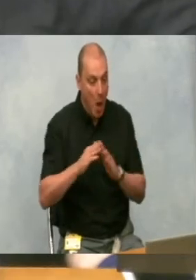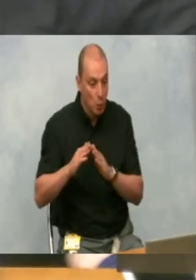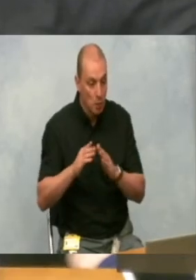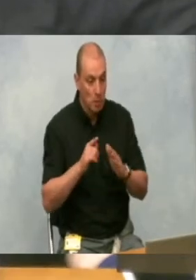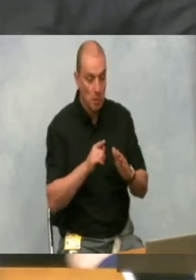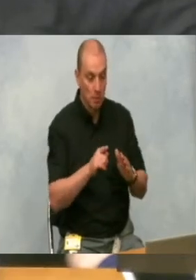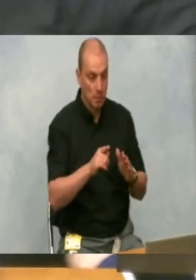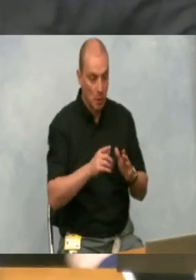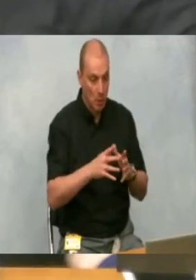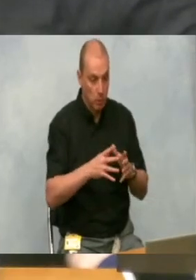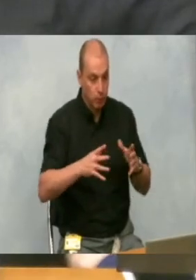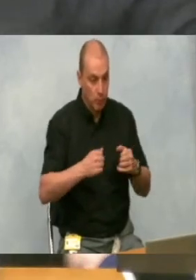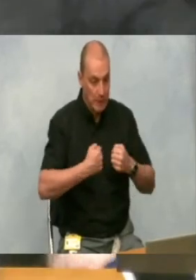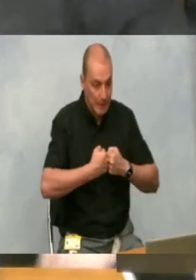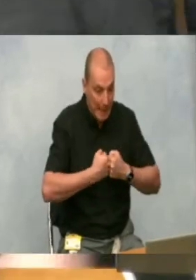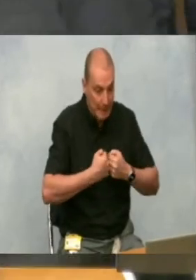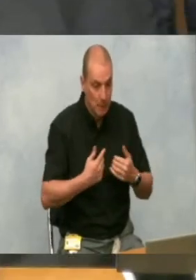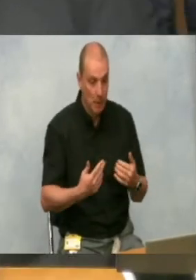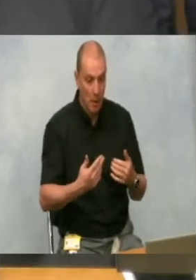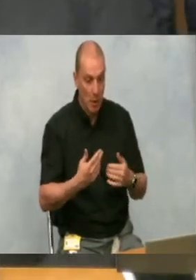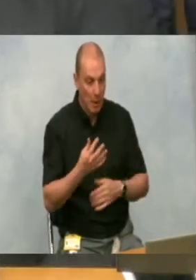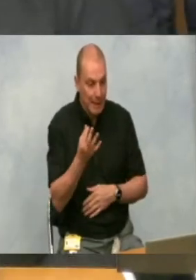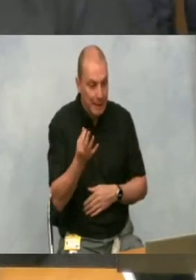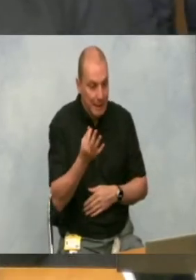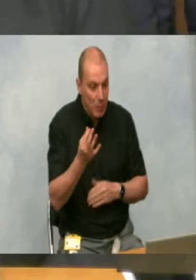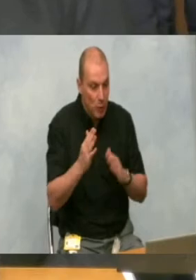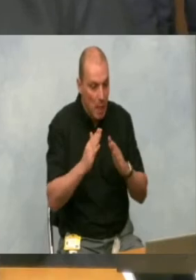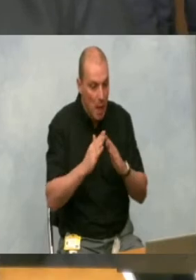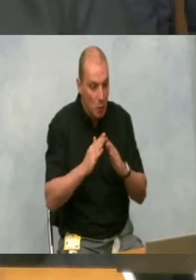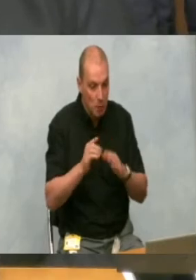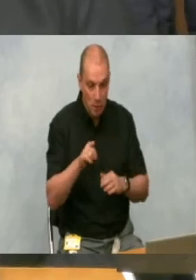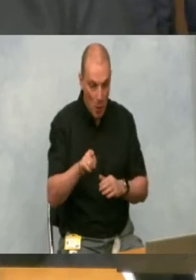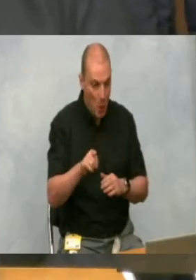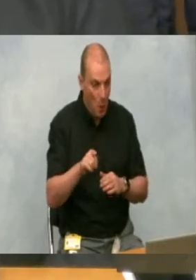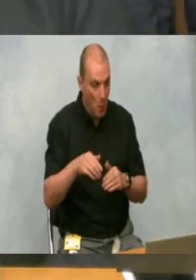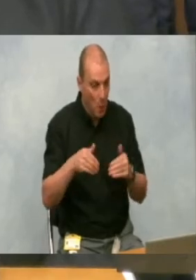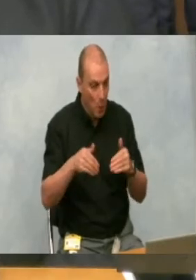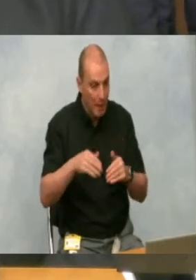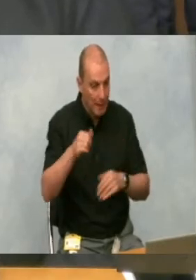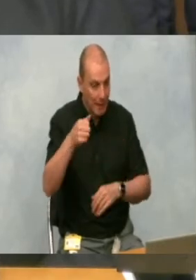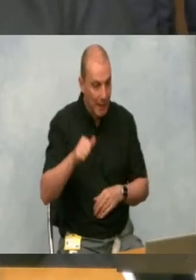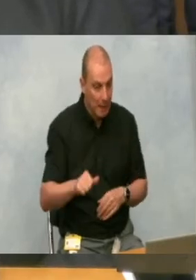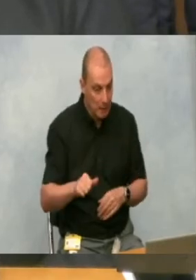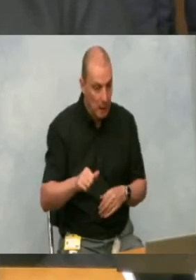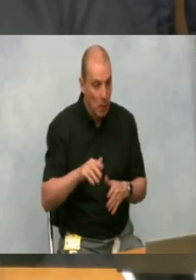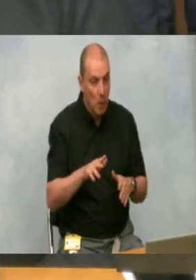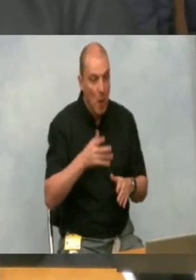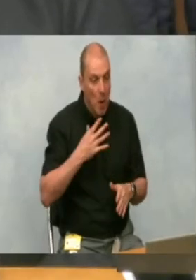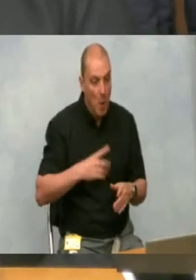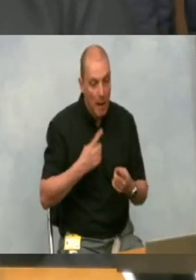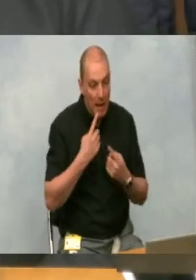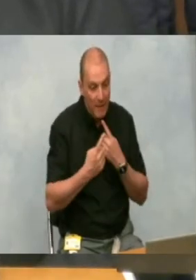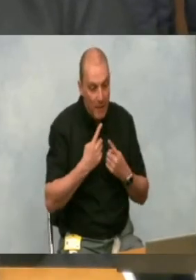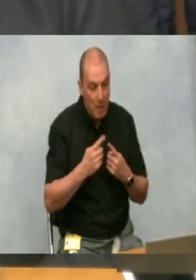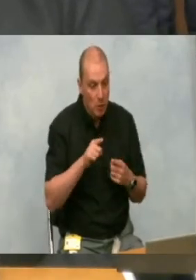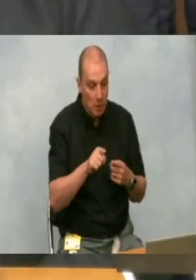an infinite wait. So some detail on the type of houses that we're building and whether the dynamic situation that we're